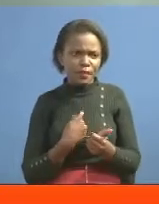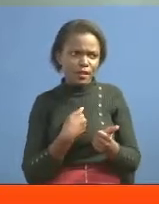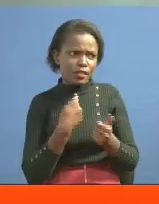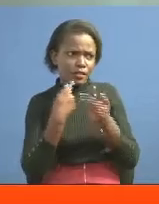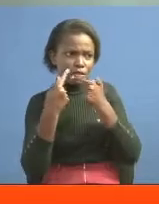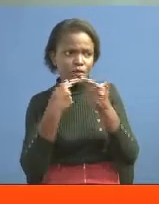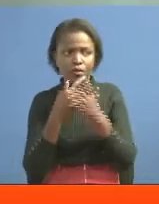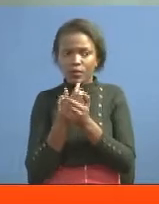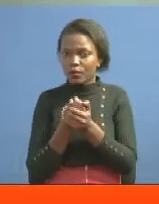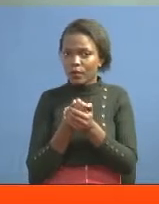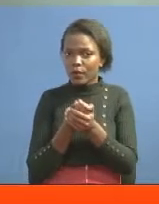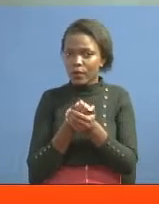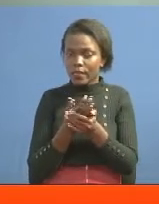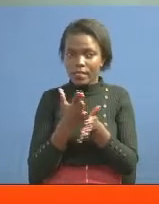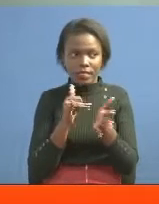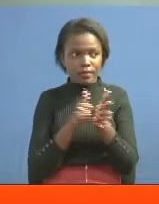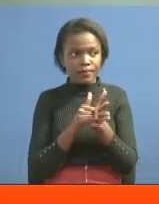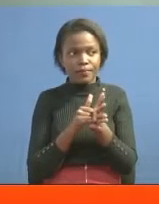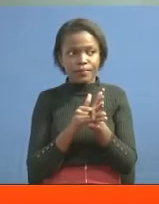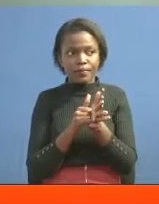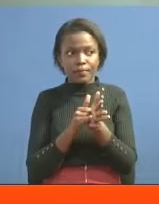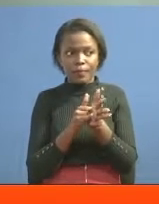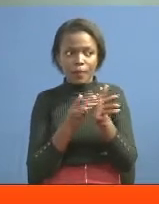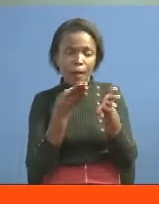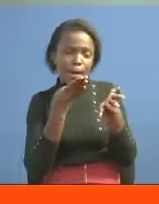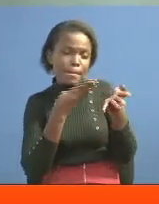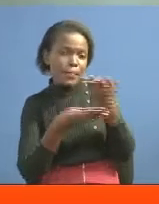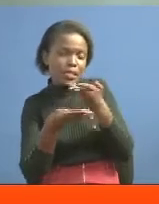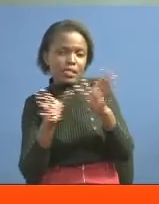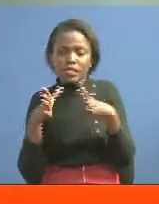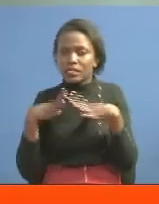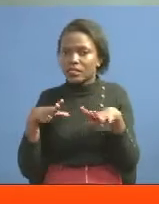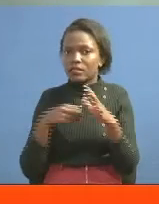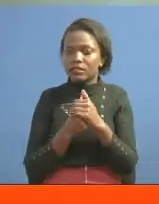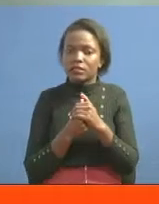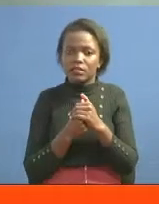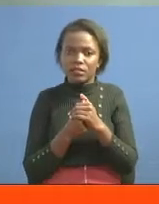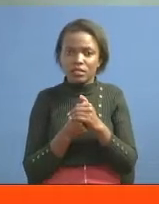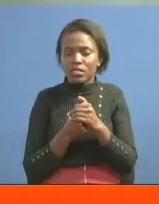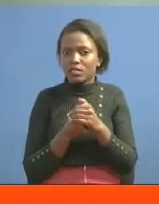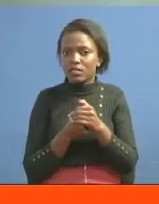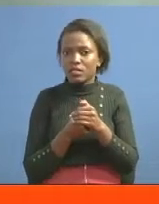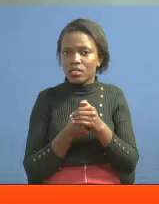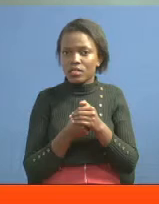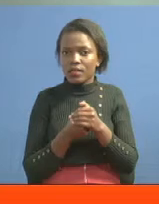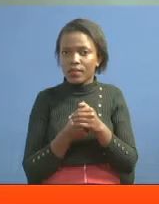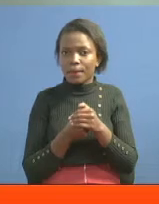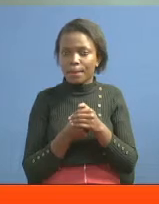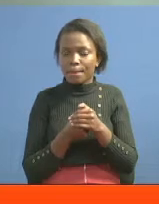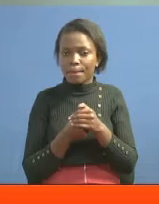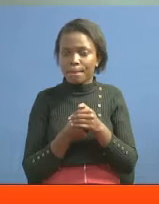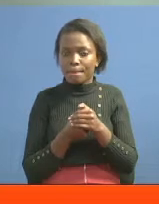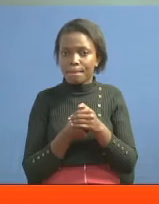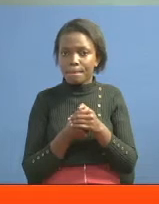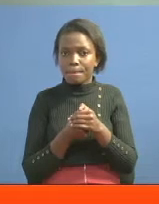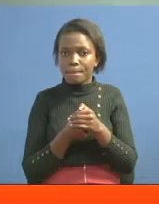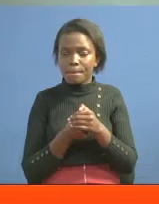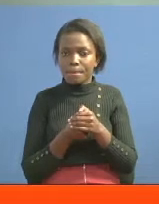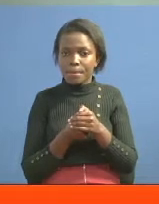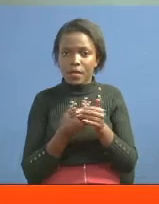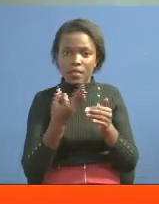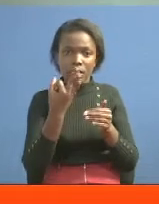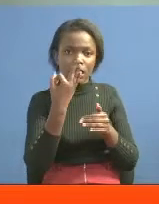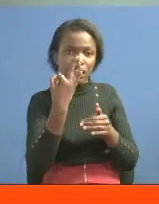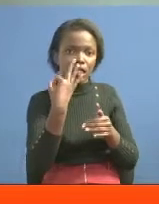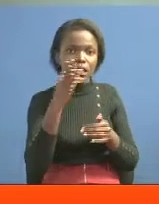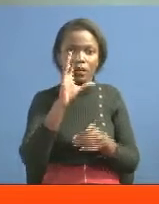of those, that particular lot of business people, someone might be watching and they want to join that lot that contributes to 33%